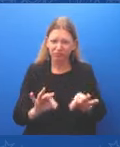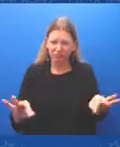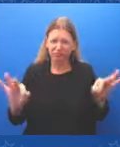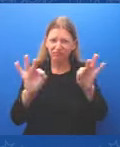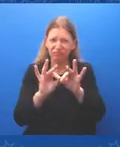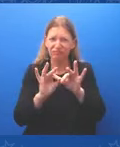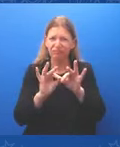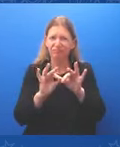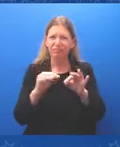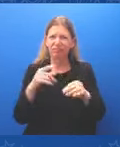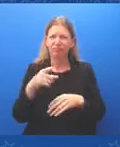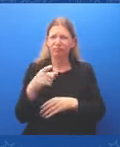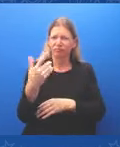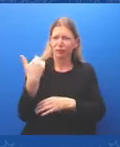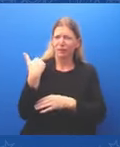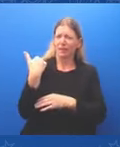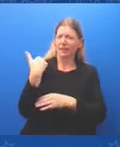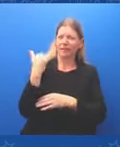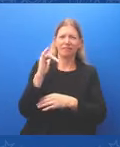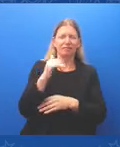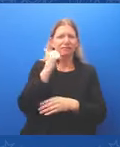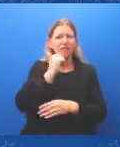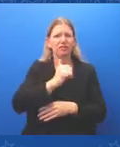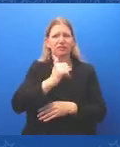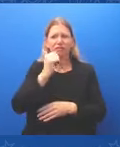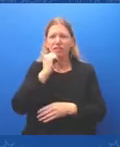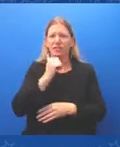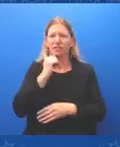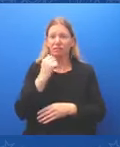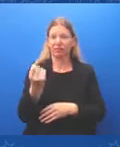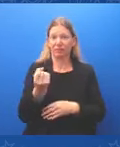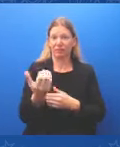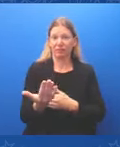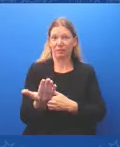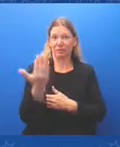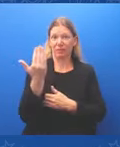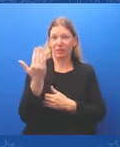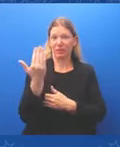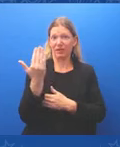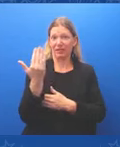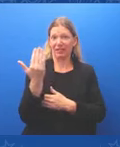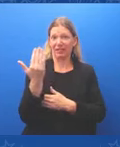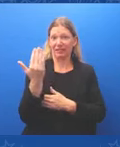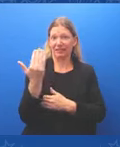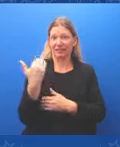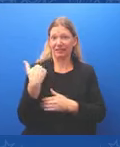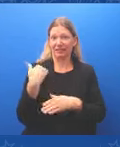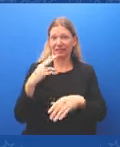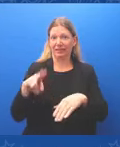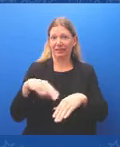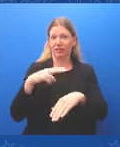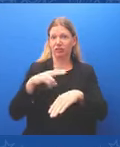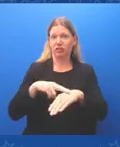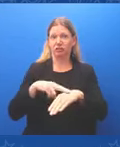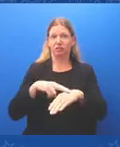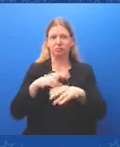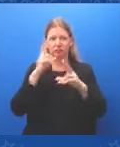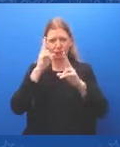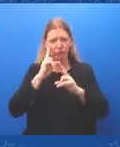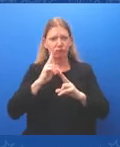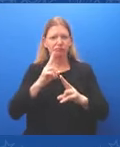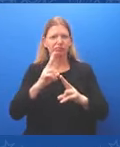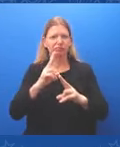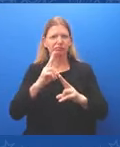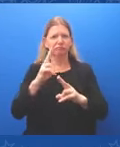basis. On Saturday morning, the nation has observed the 60th anniversary of the March on Washington. By the